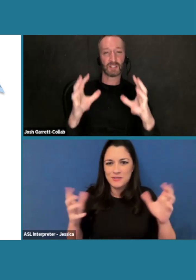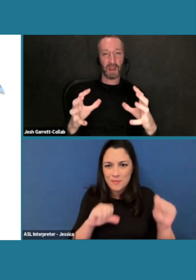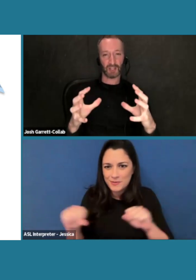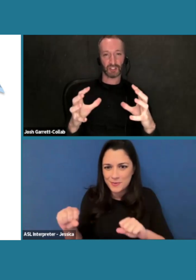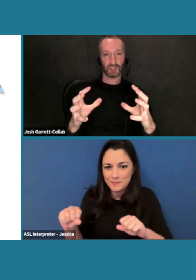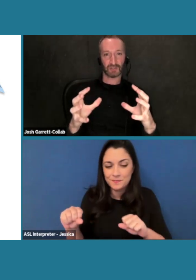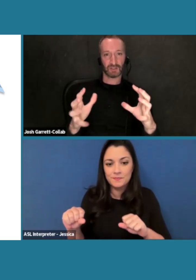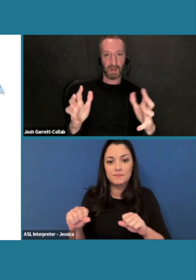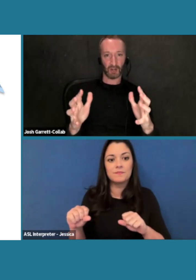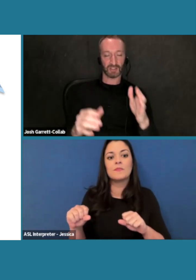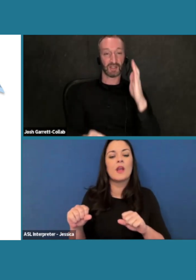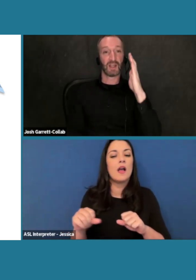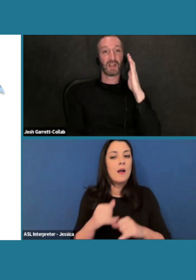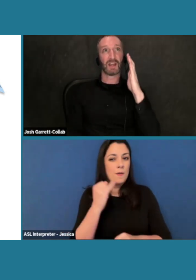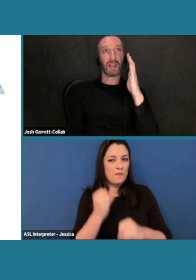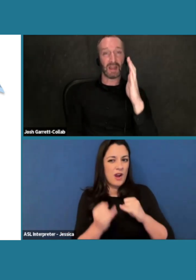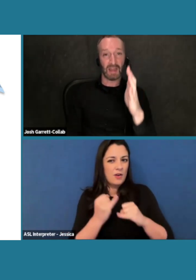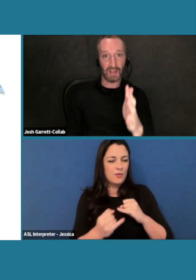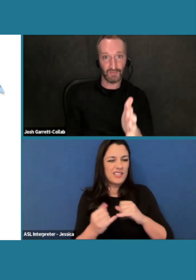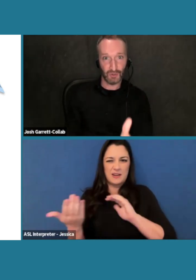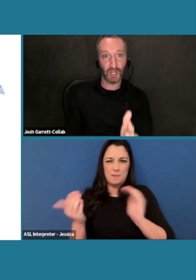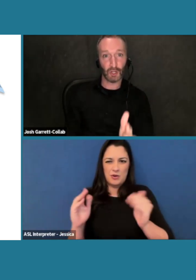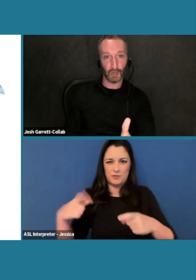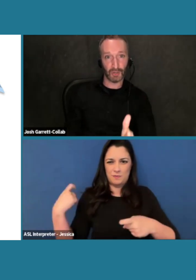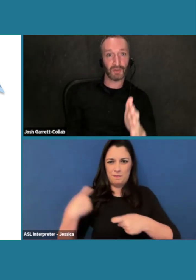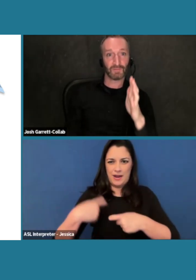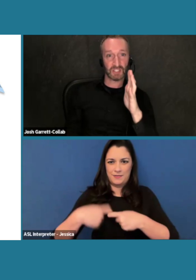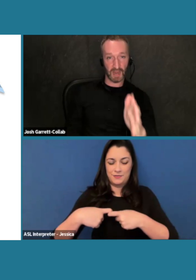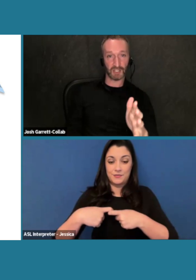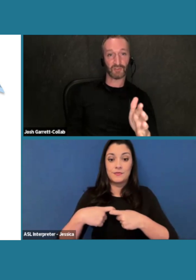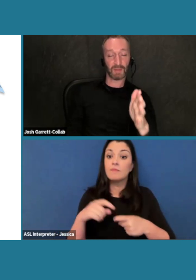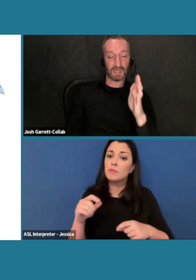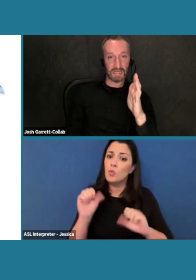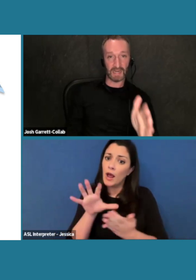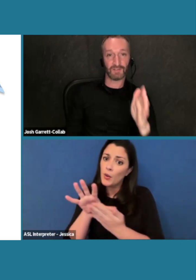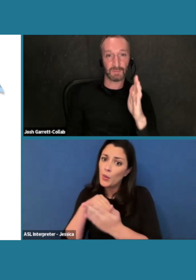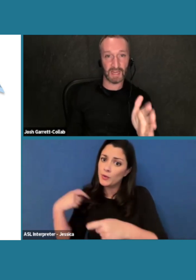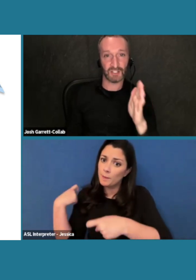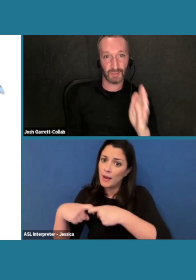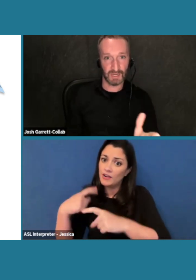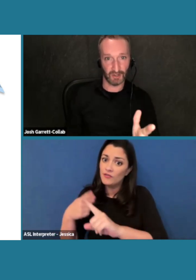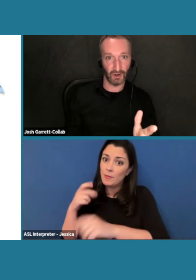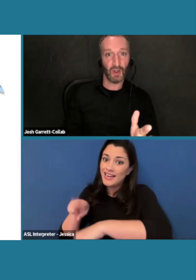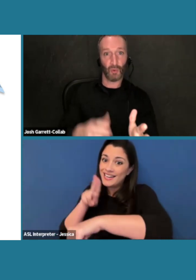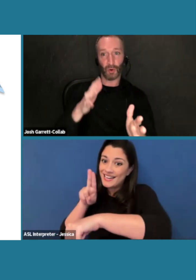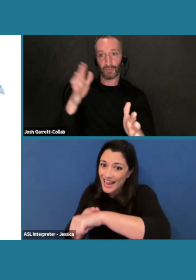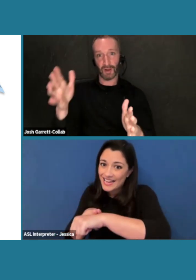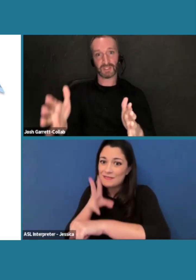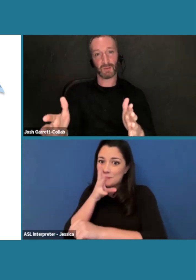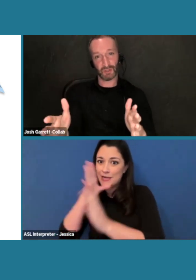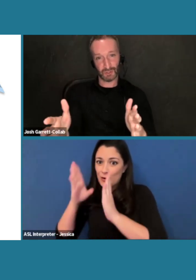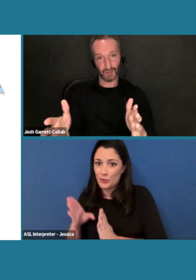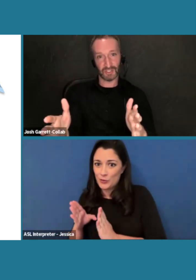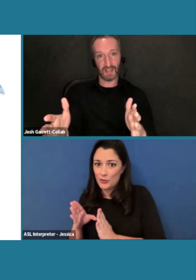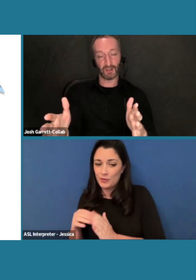thing is a Spanish comparison. If you can learn Spanish from a native Spanish speaker or